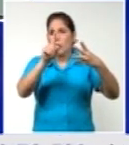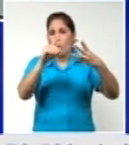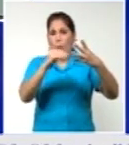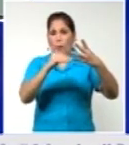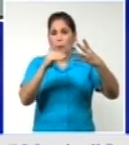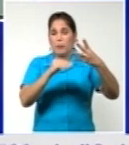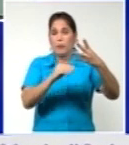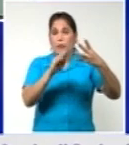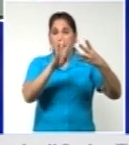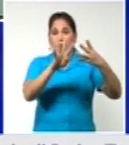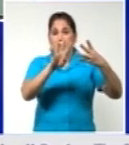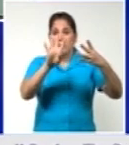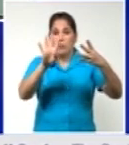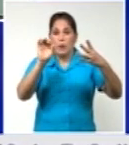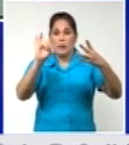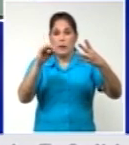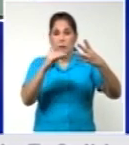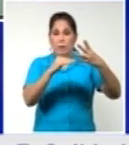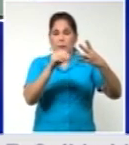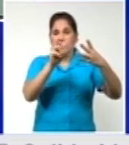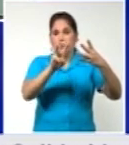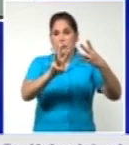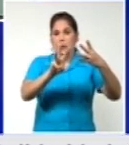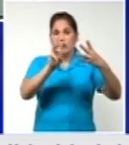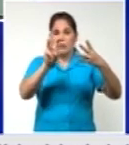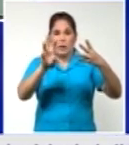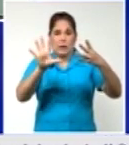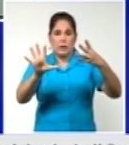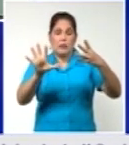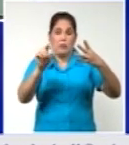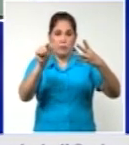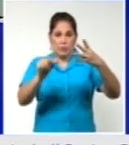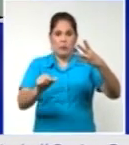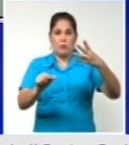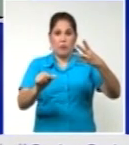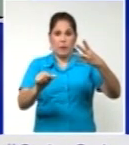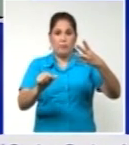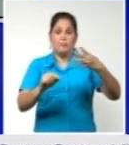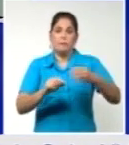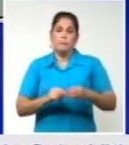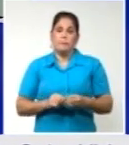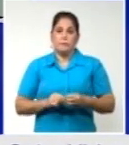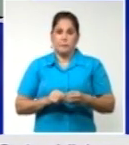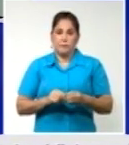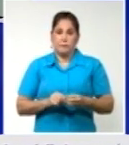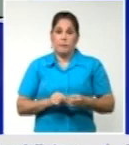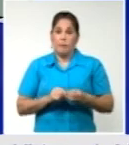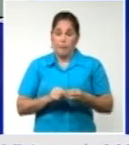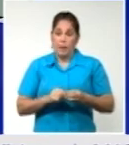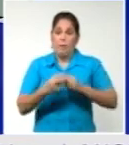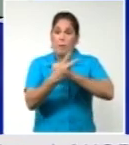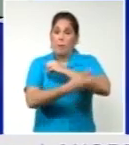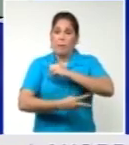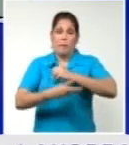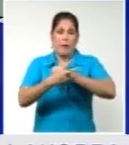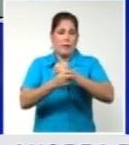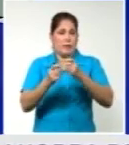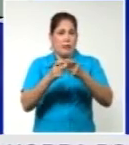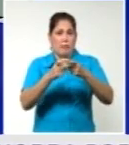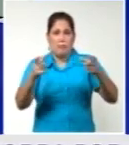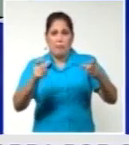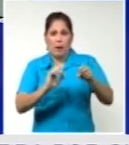Argentina, then Colombia, Peru with over 876,000 cases, Mexico with more